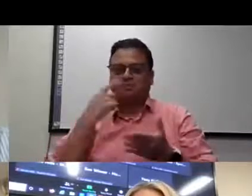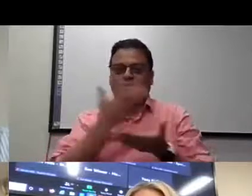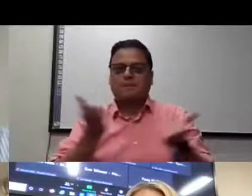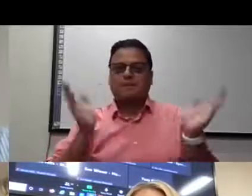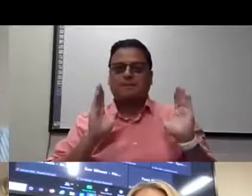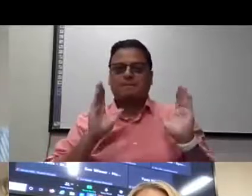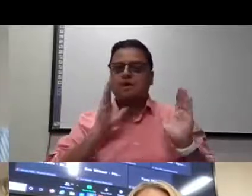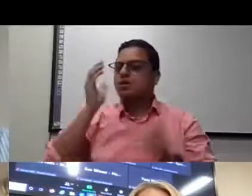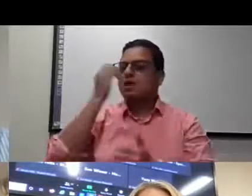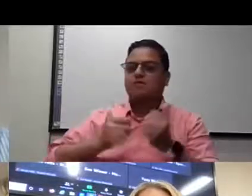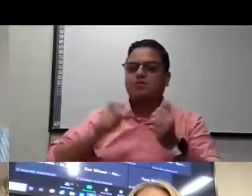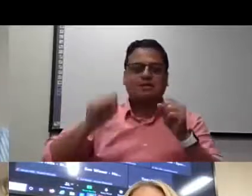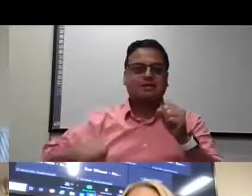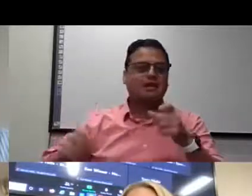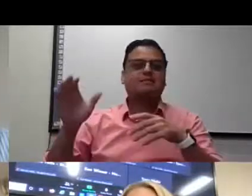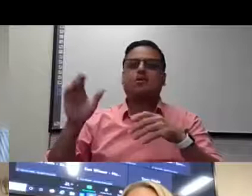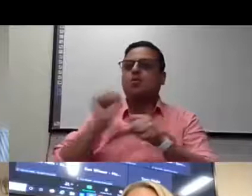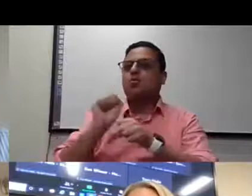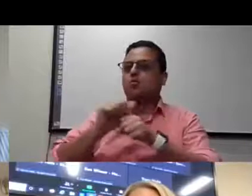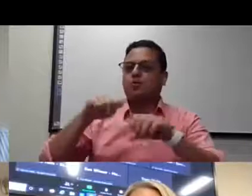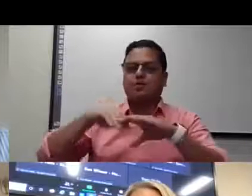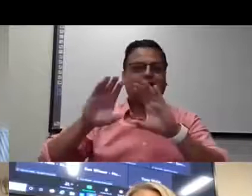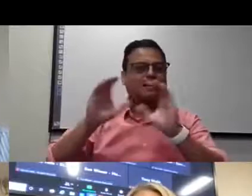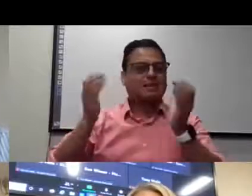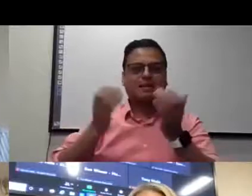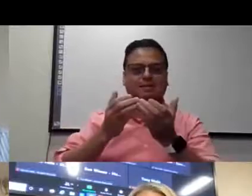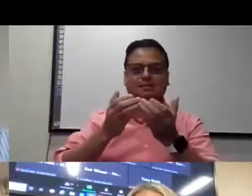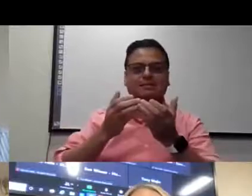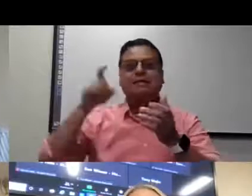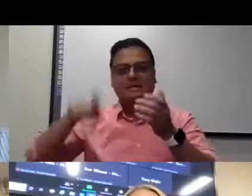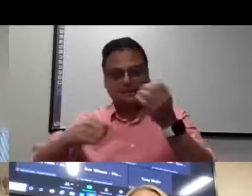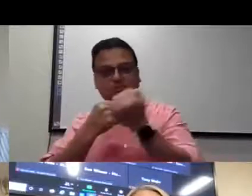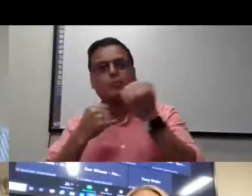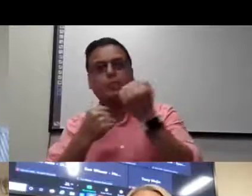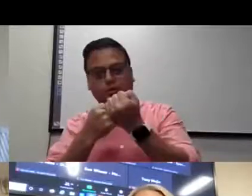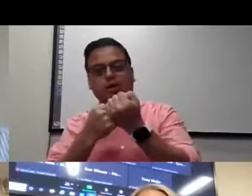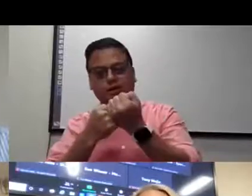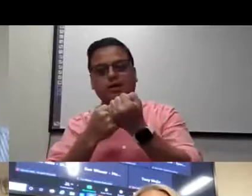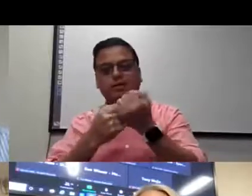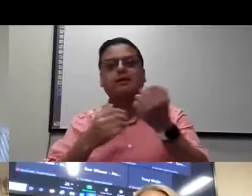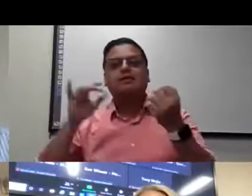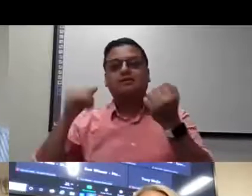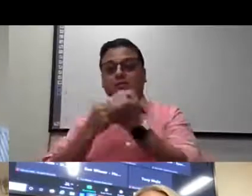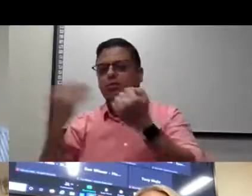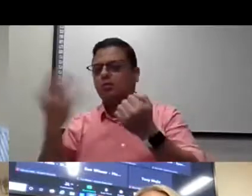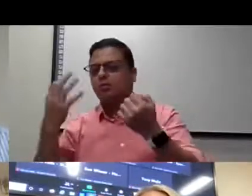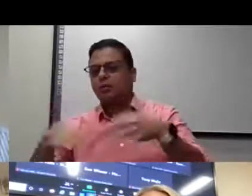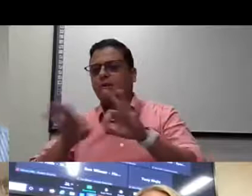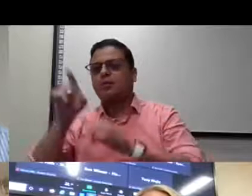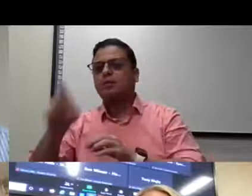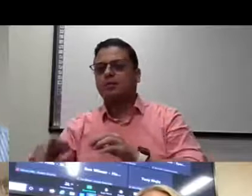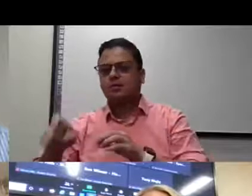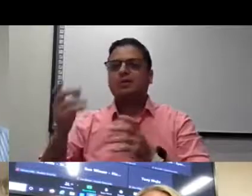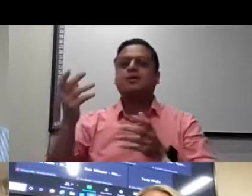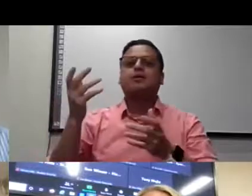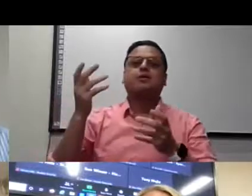Not everybody can function in a classroom without support, and that support is needed.